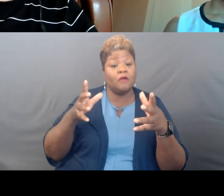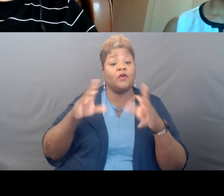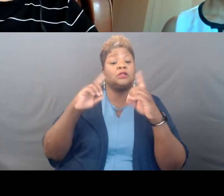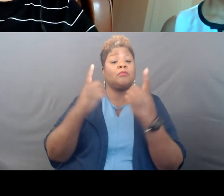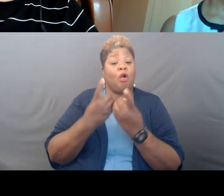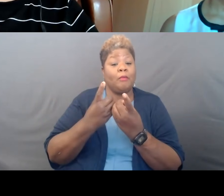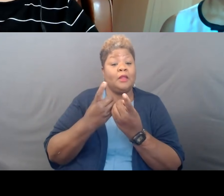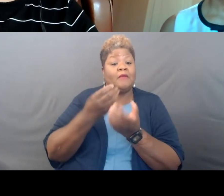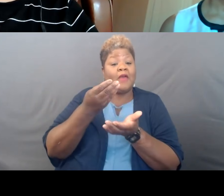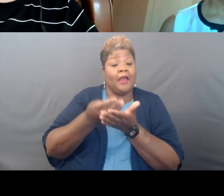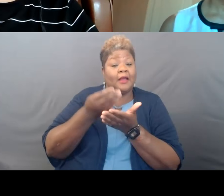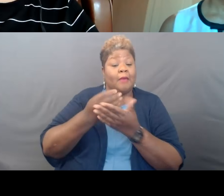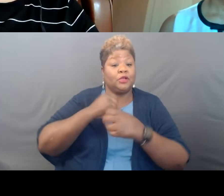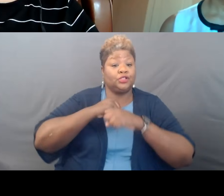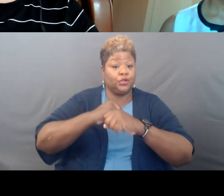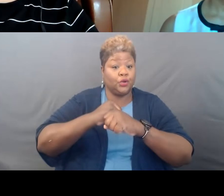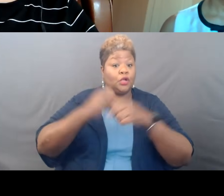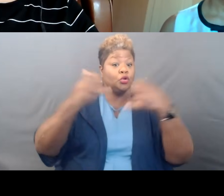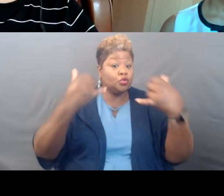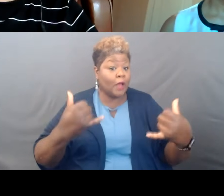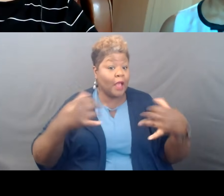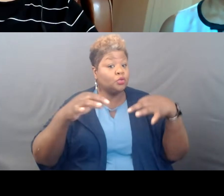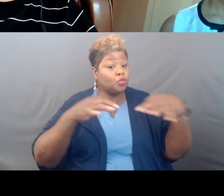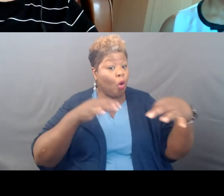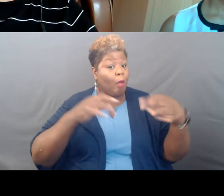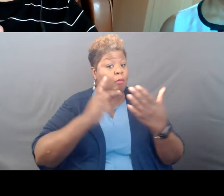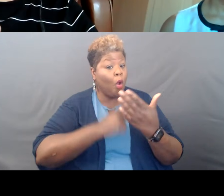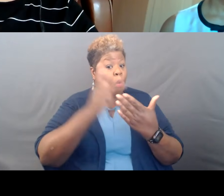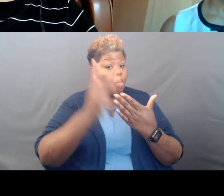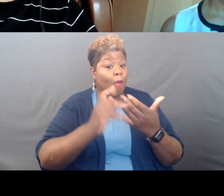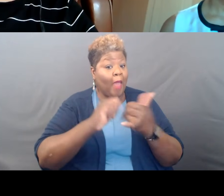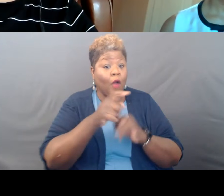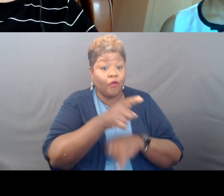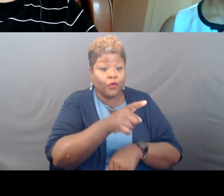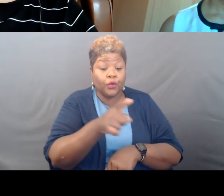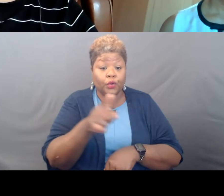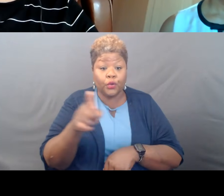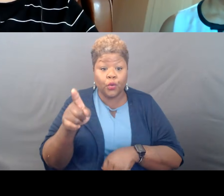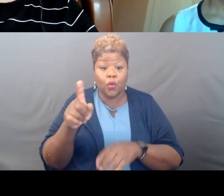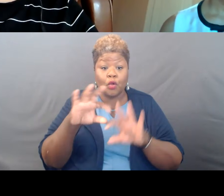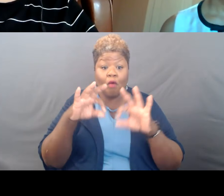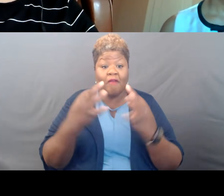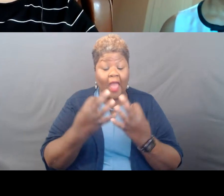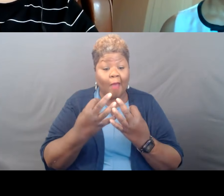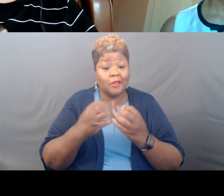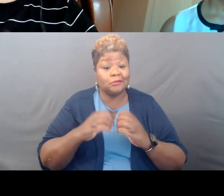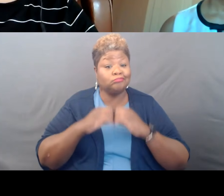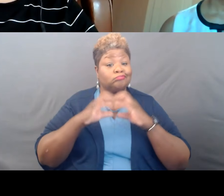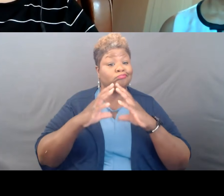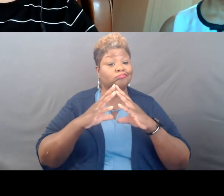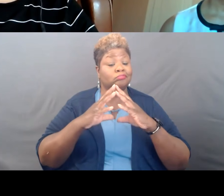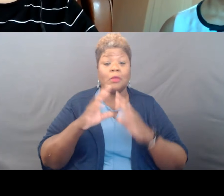And she's here today to talk about this program and what it could mean for you and your families. So Brittany,